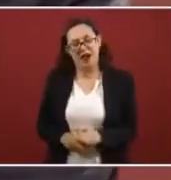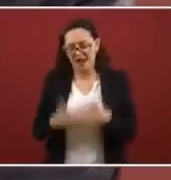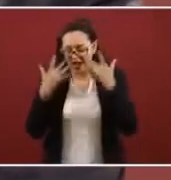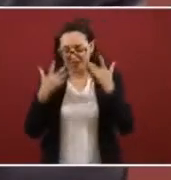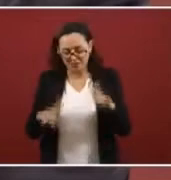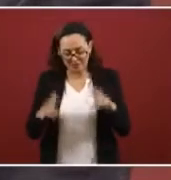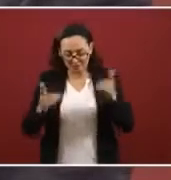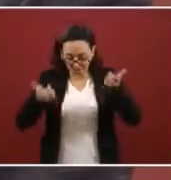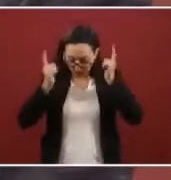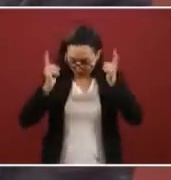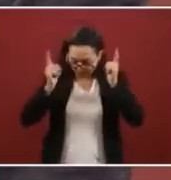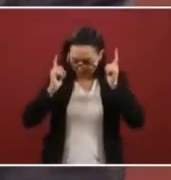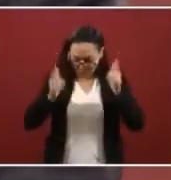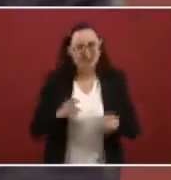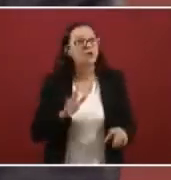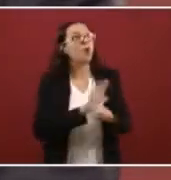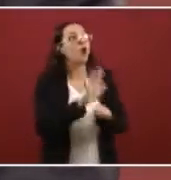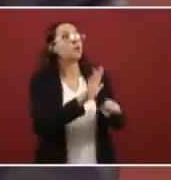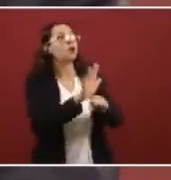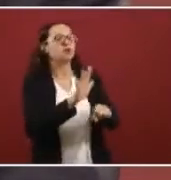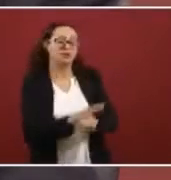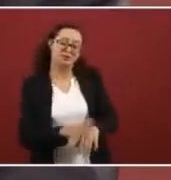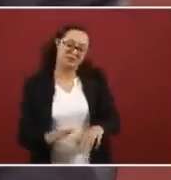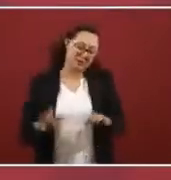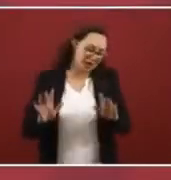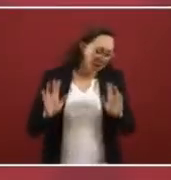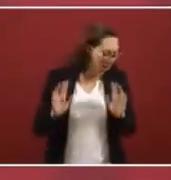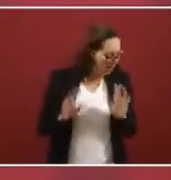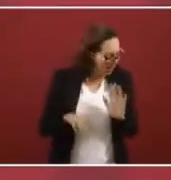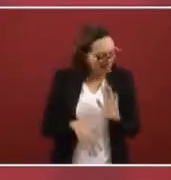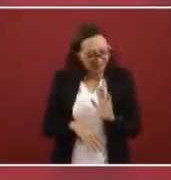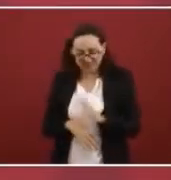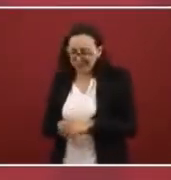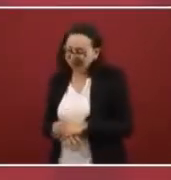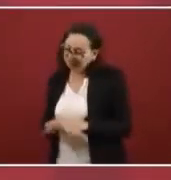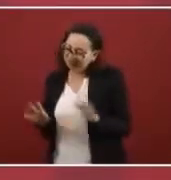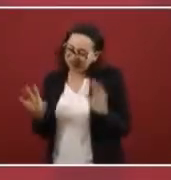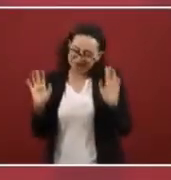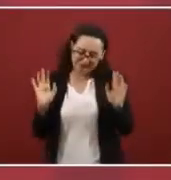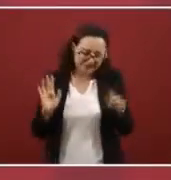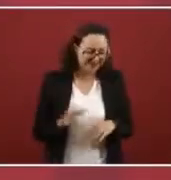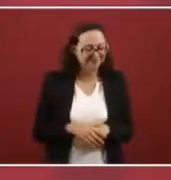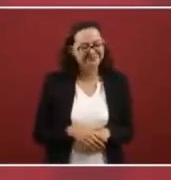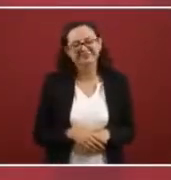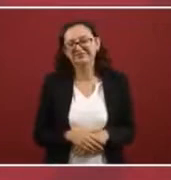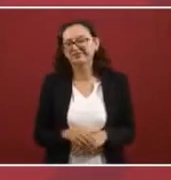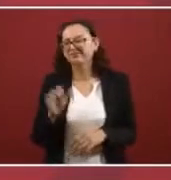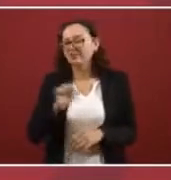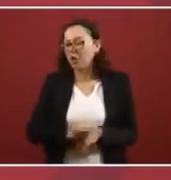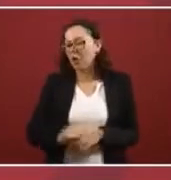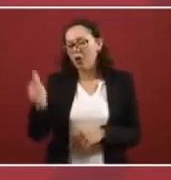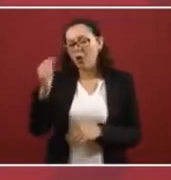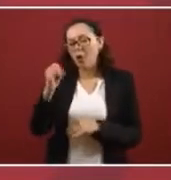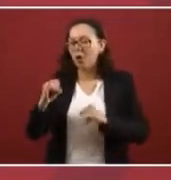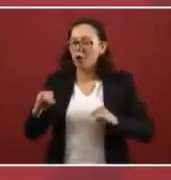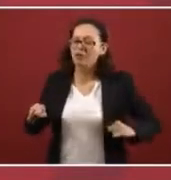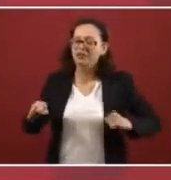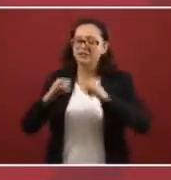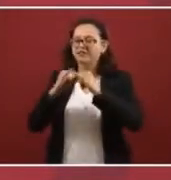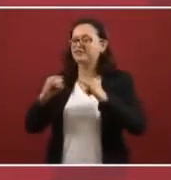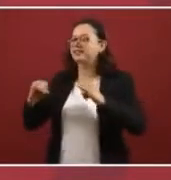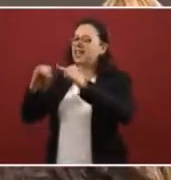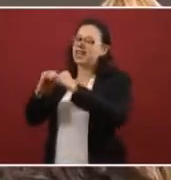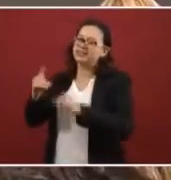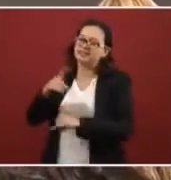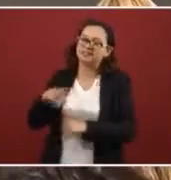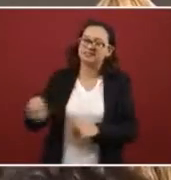No, I'm not going to say any names. The ones that are there, the ones that come tiempo atrás, that have been